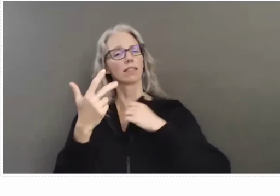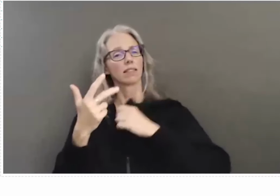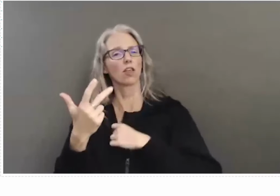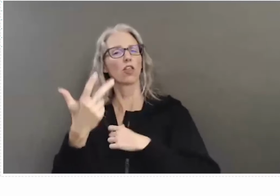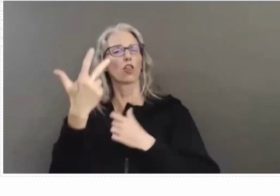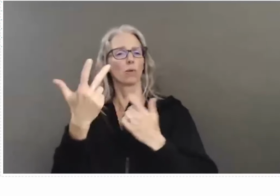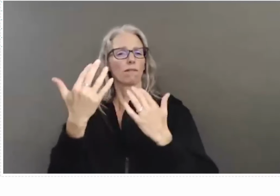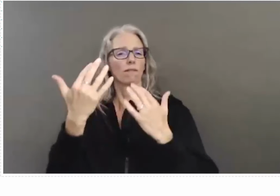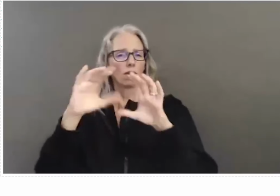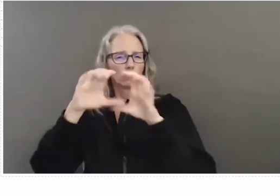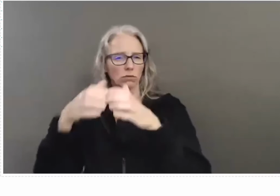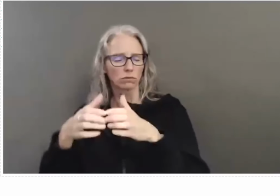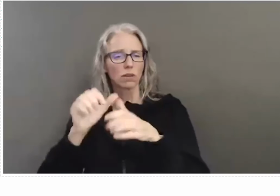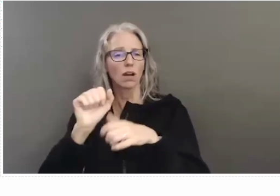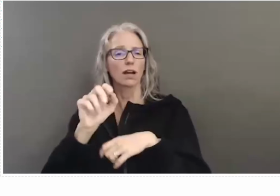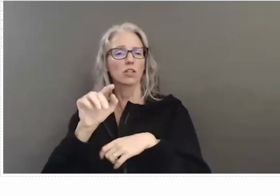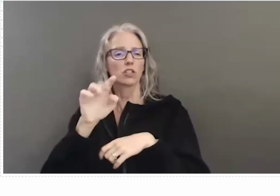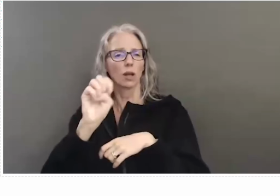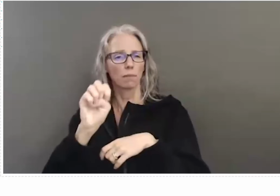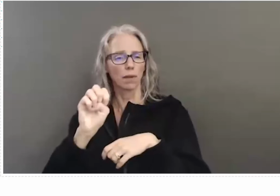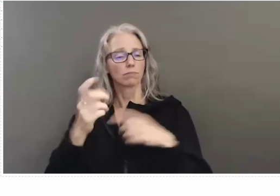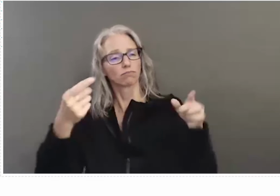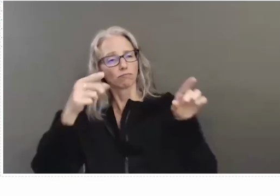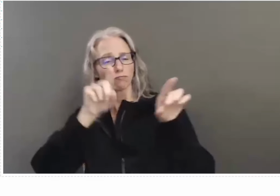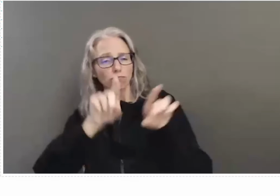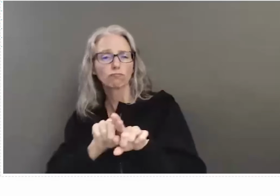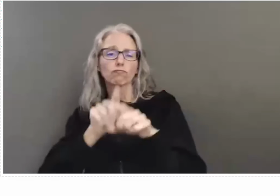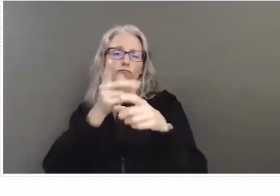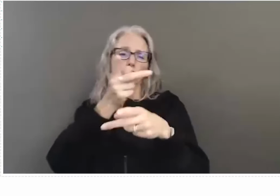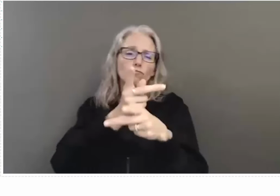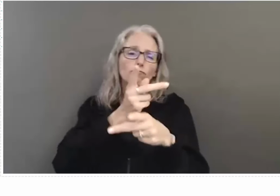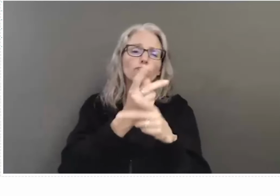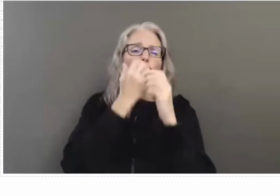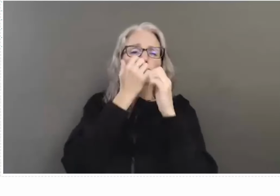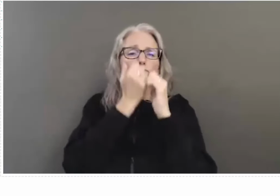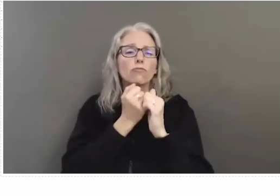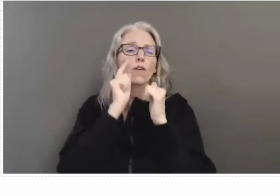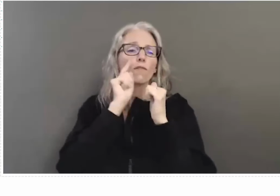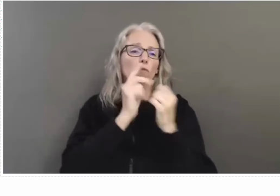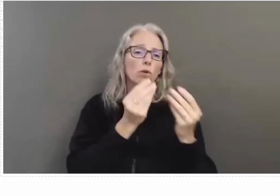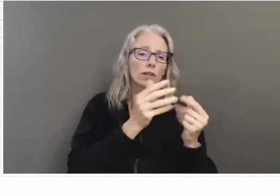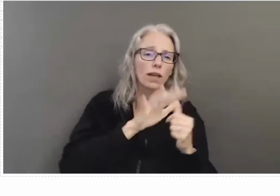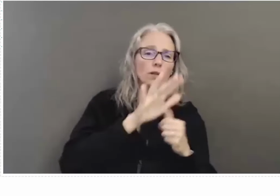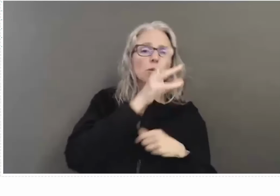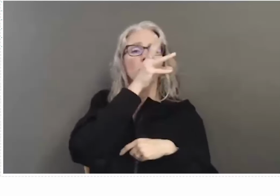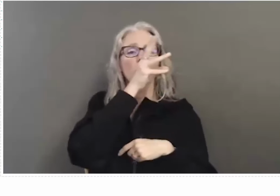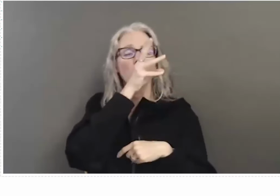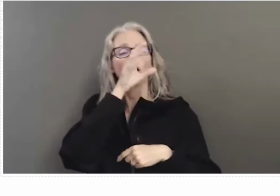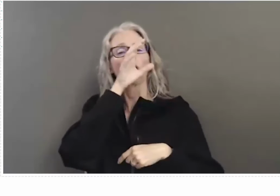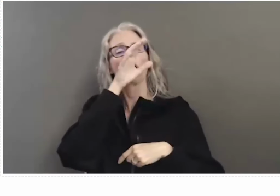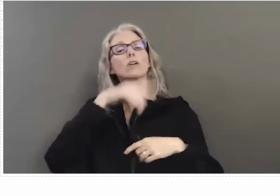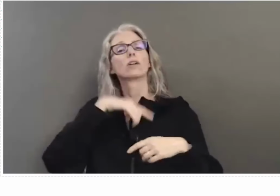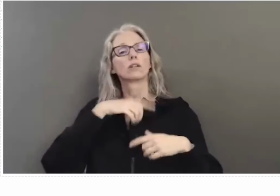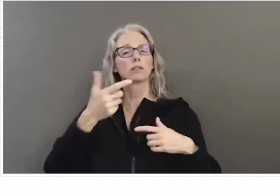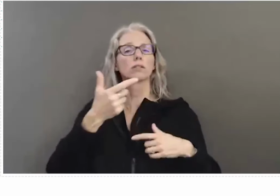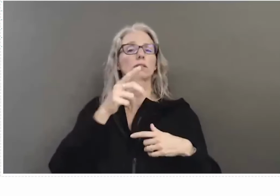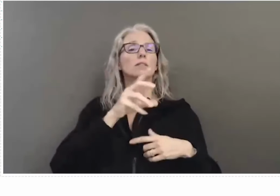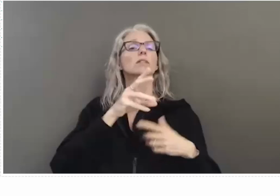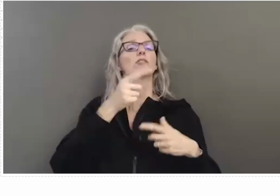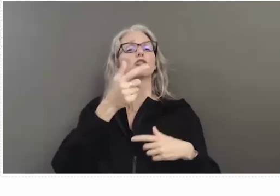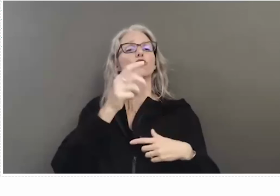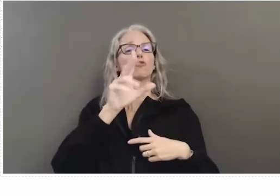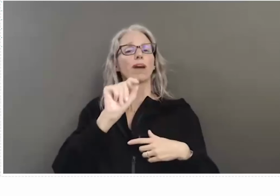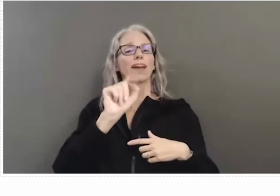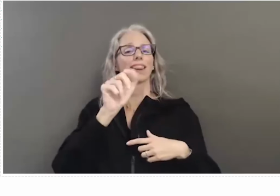for the resources around the Great Lakes. Particularly as we near the end of National Indigenous History Month, we acknowledge all who came